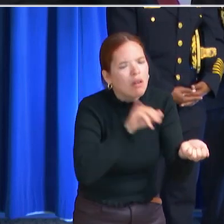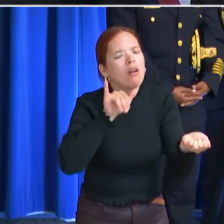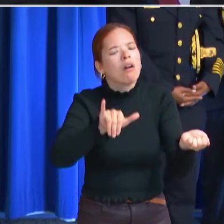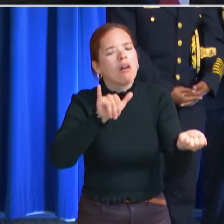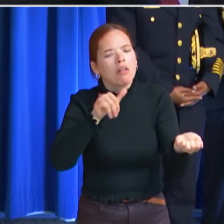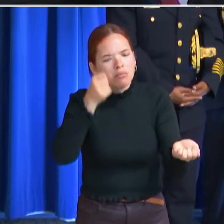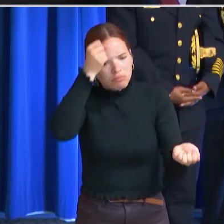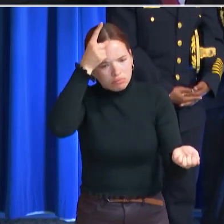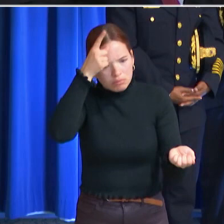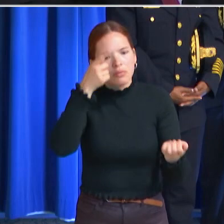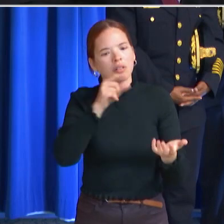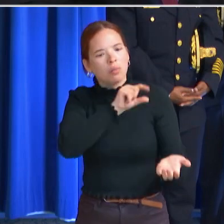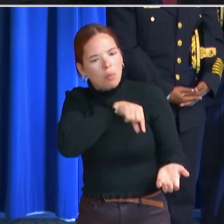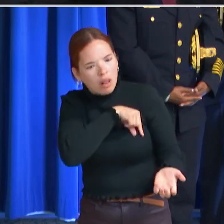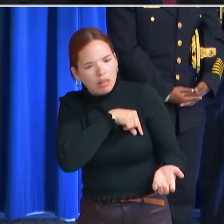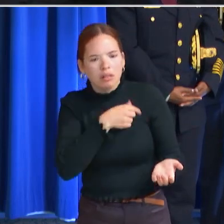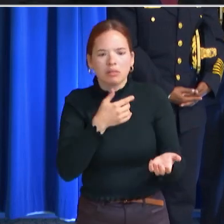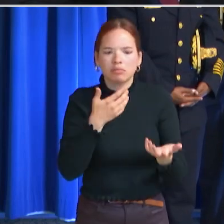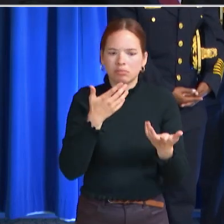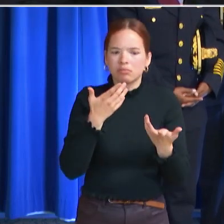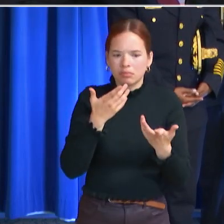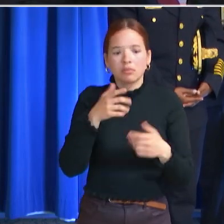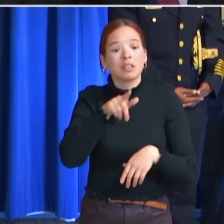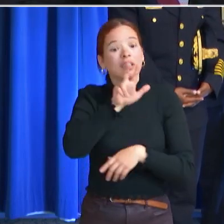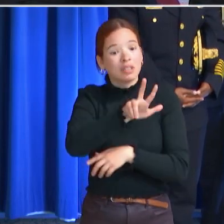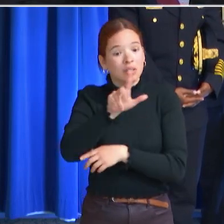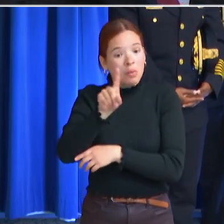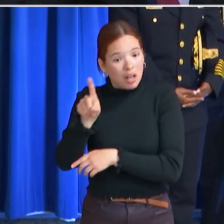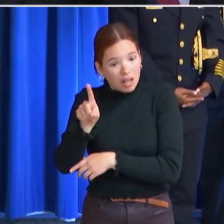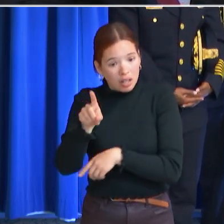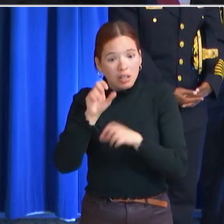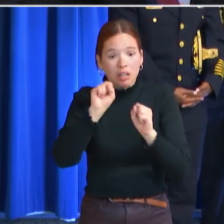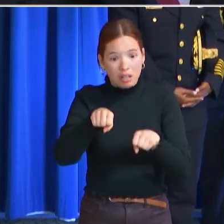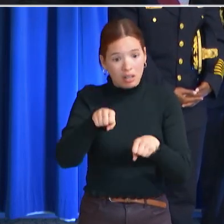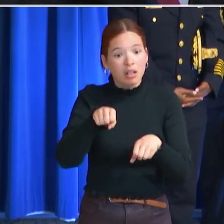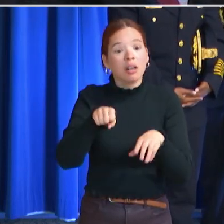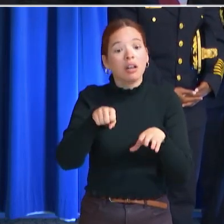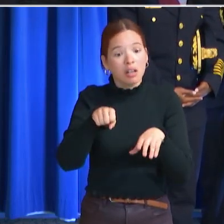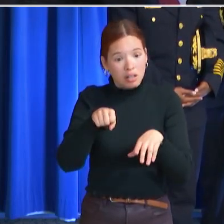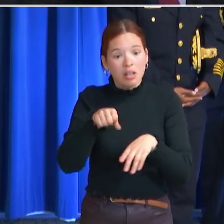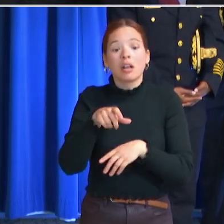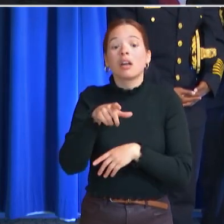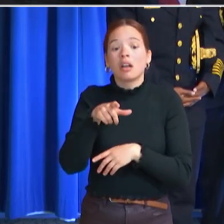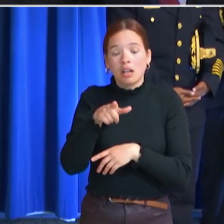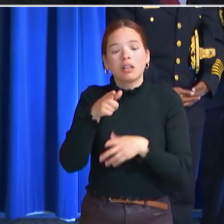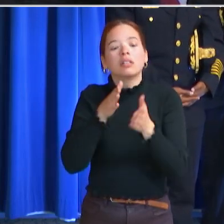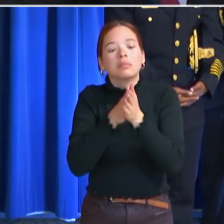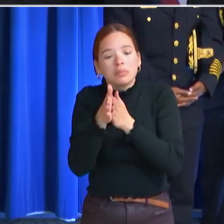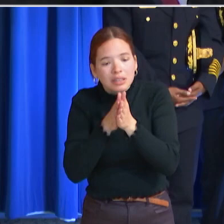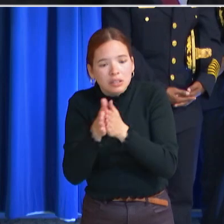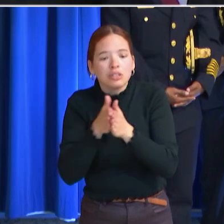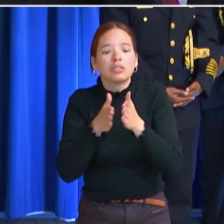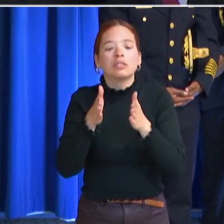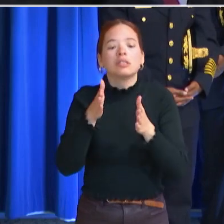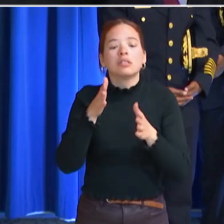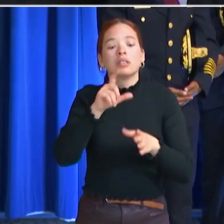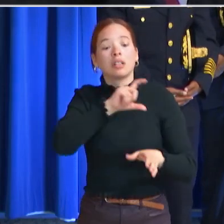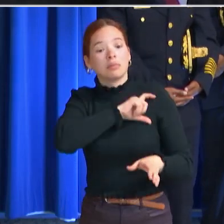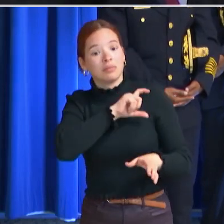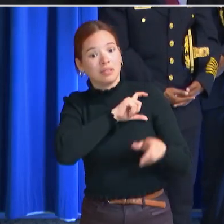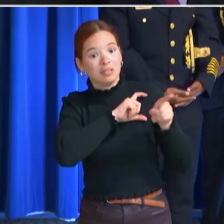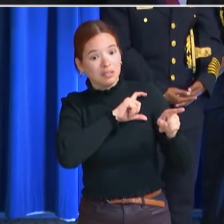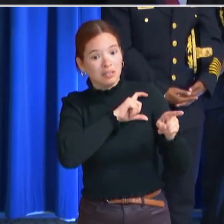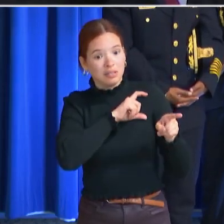of life issues to 311. In the past, our Summer Crime Initiative would take officers from across the city and put them in